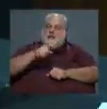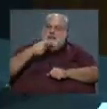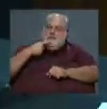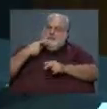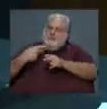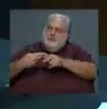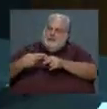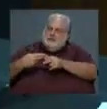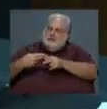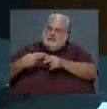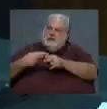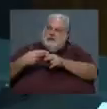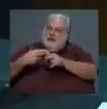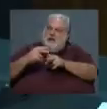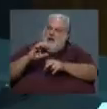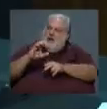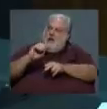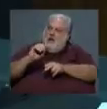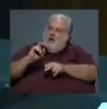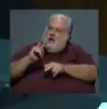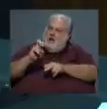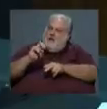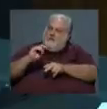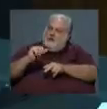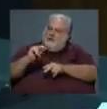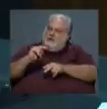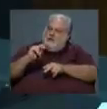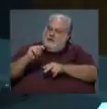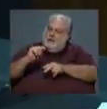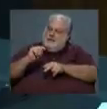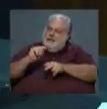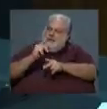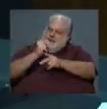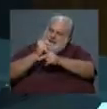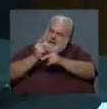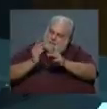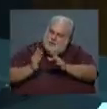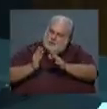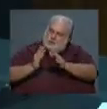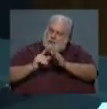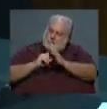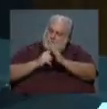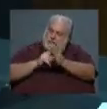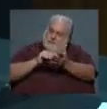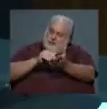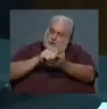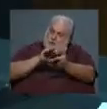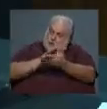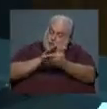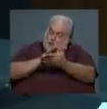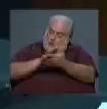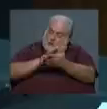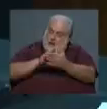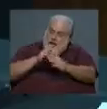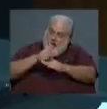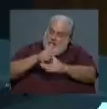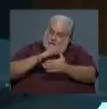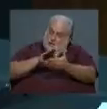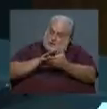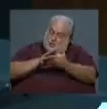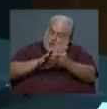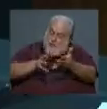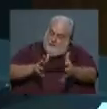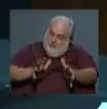first group of City of Fire. Covenant Keepers does not start until middle school, so this would be a after-school program for children, but